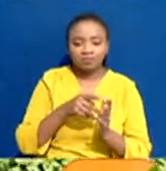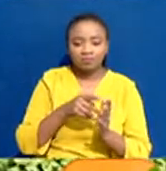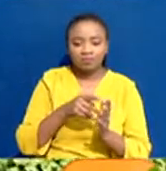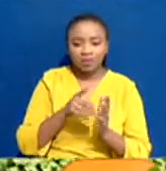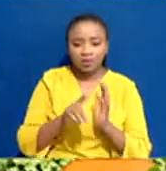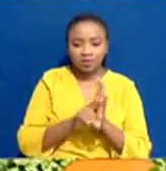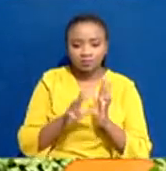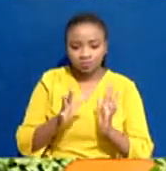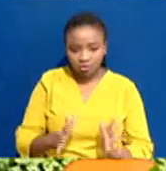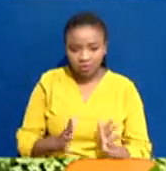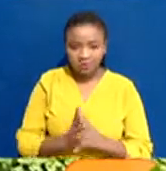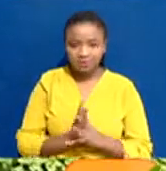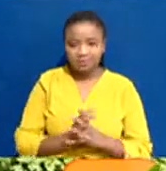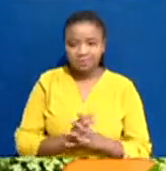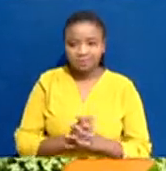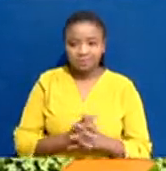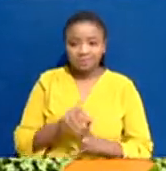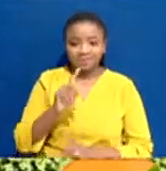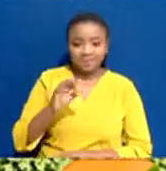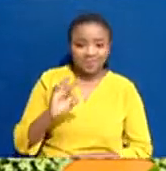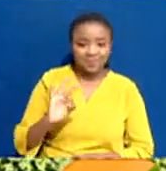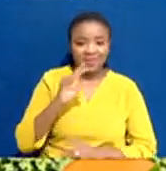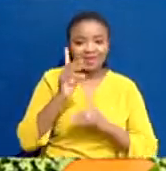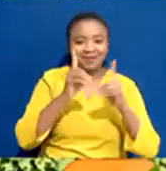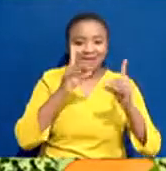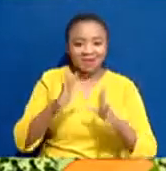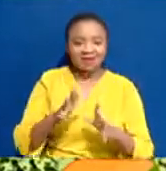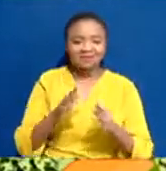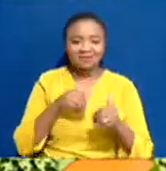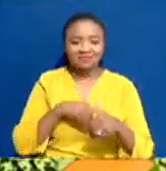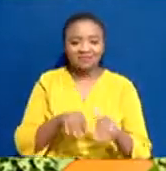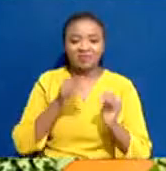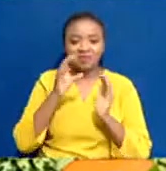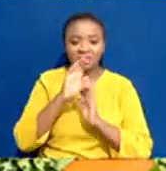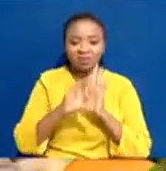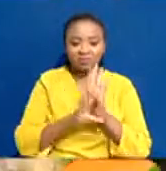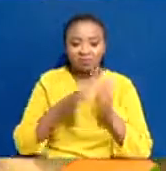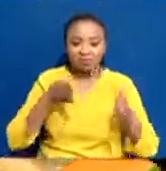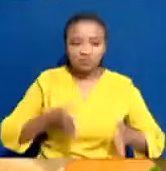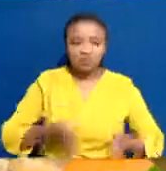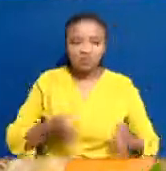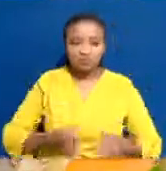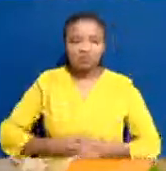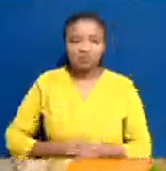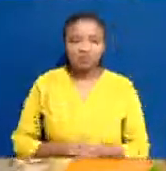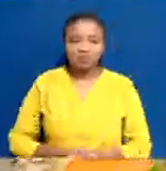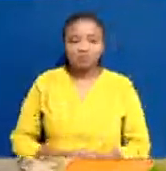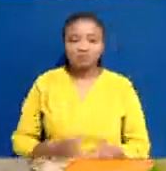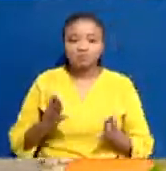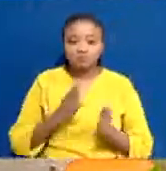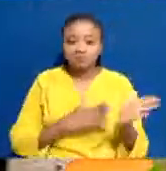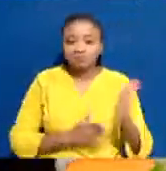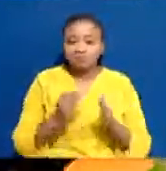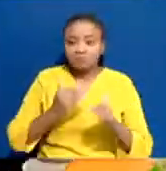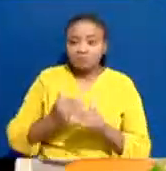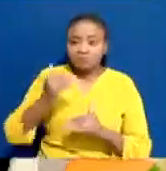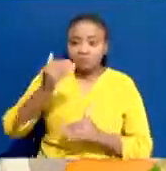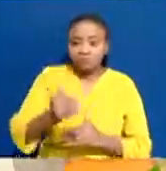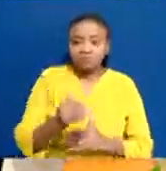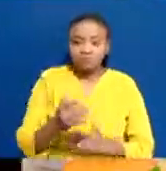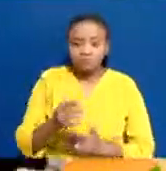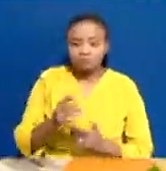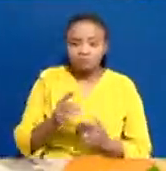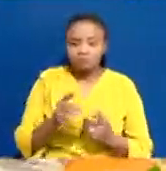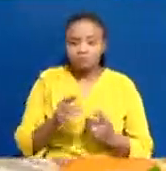the third Director of Public Prosecutions under the current constitutional dispensation. The race for the next DPP attracted